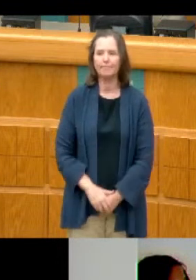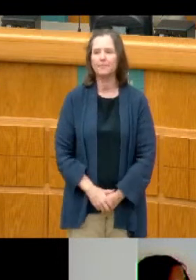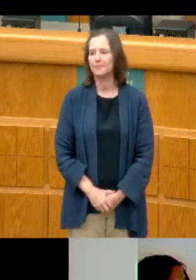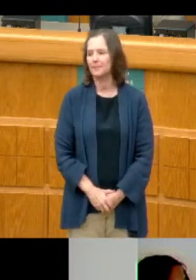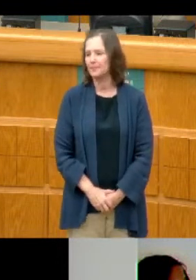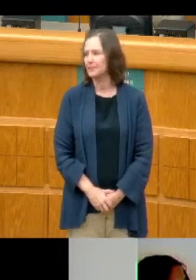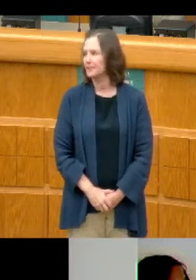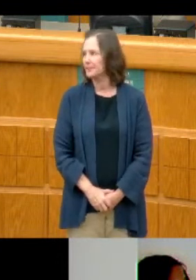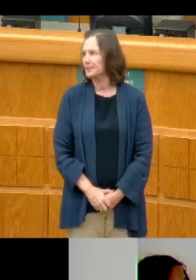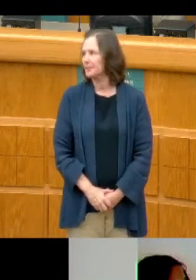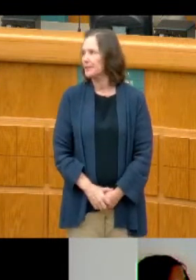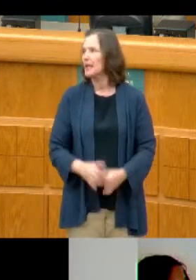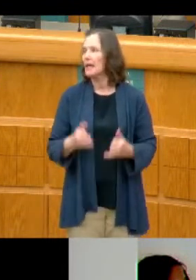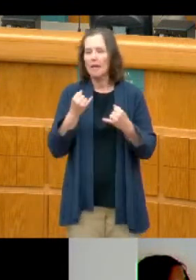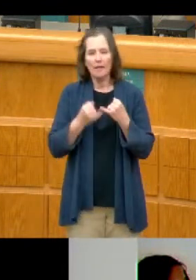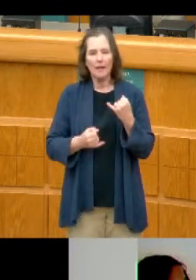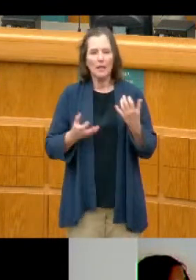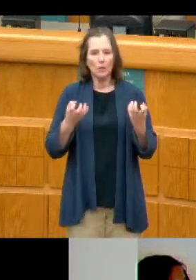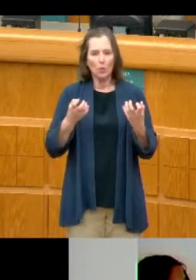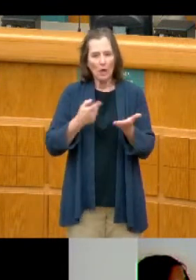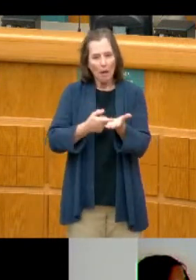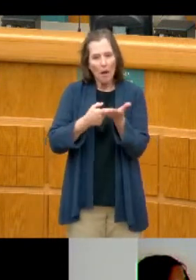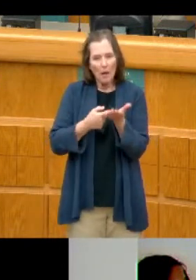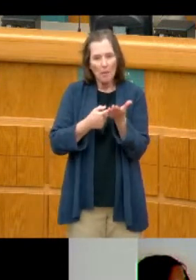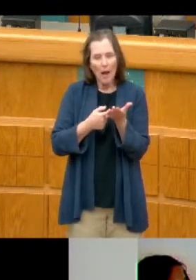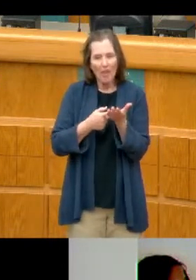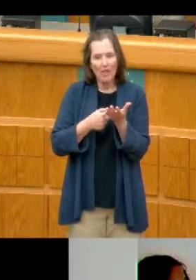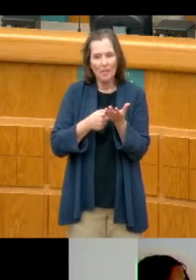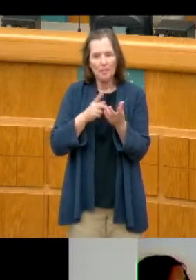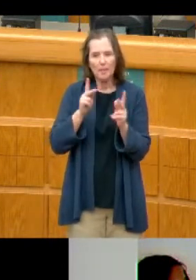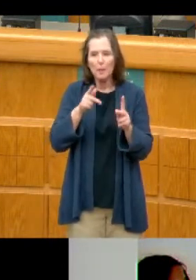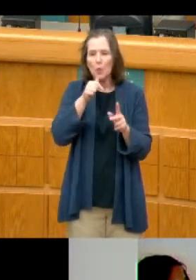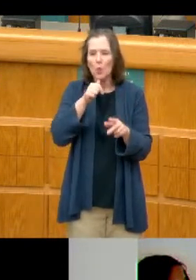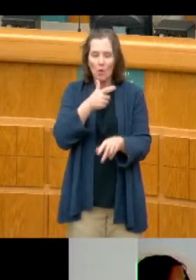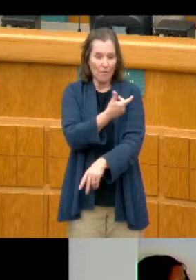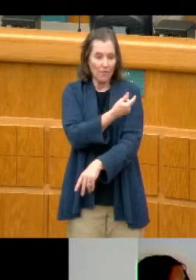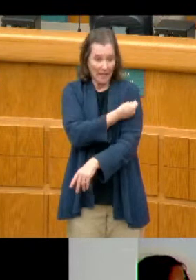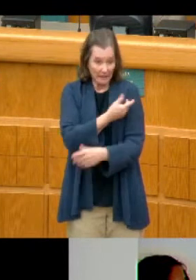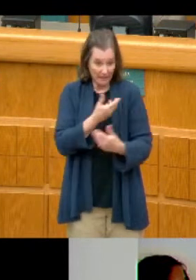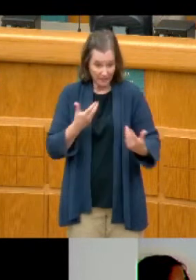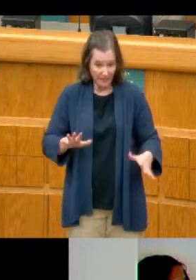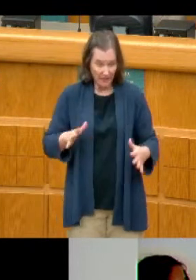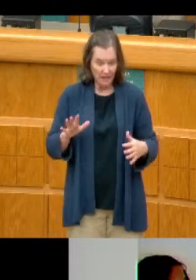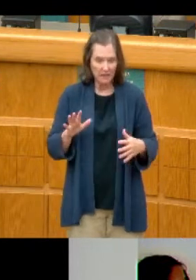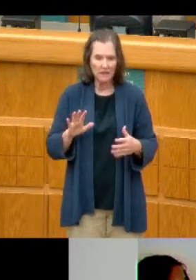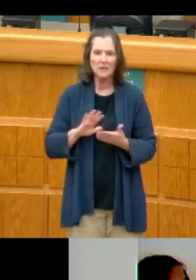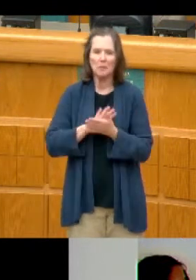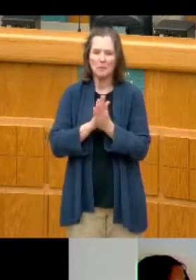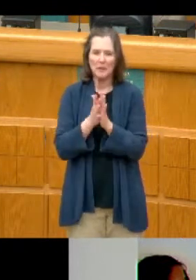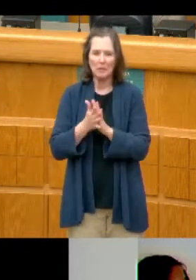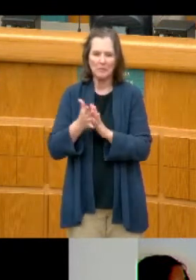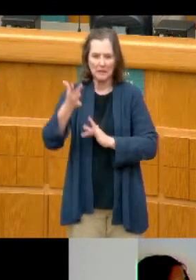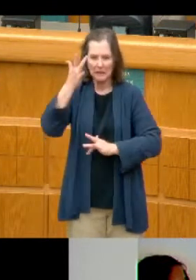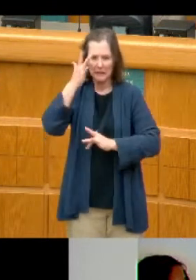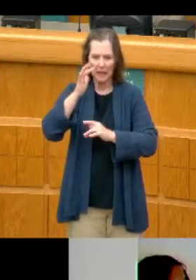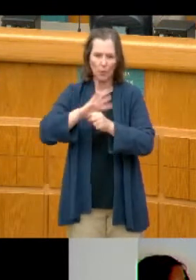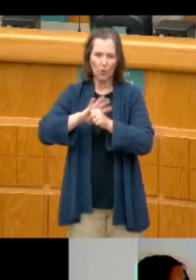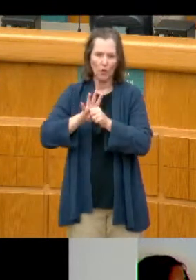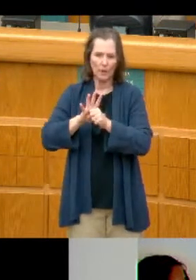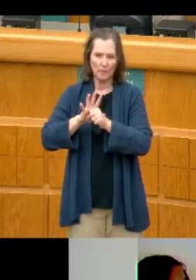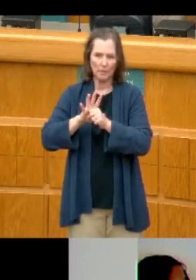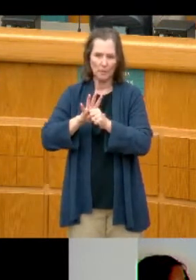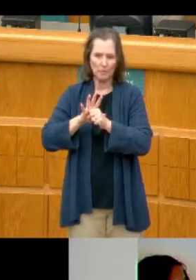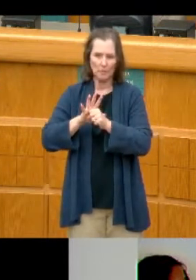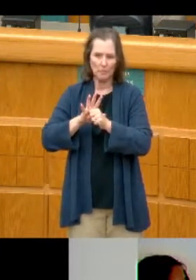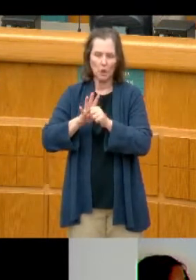Finally, I'm going to talk a little bit about the vaccine breakthrough cases. A lot of questions still are being asked of us, of all these people